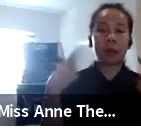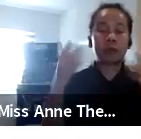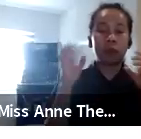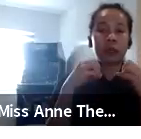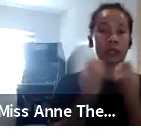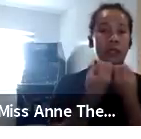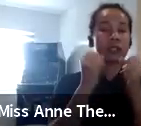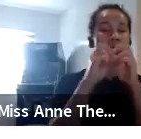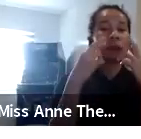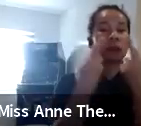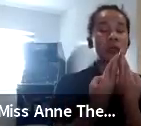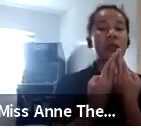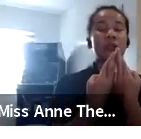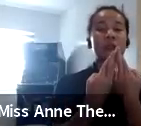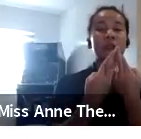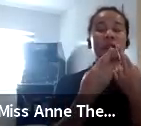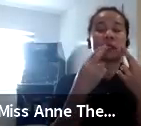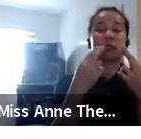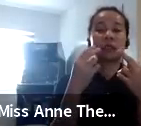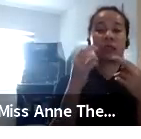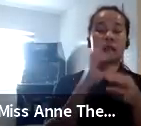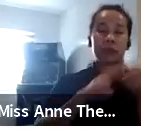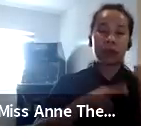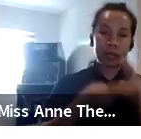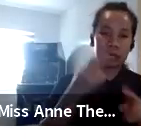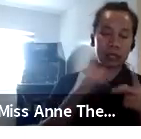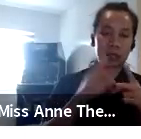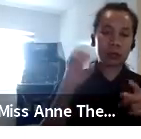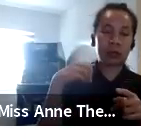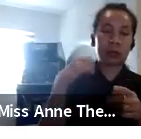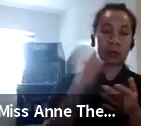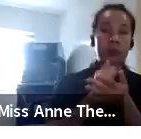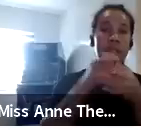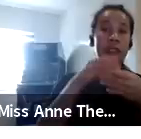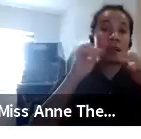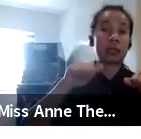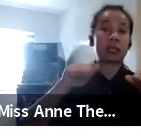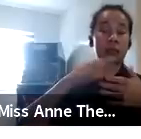seminars, workshops, and others related to our function.